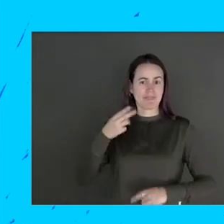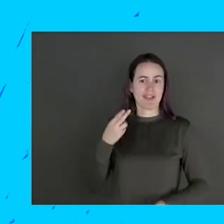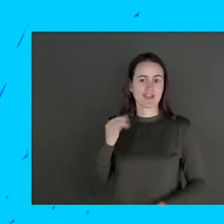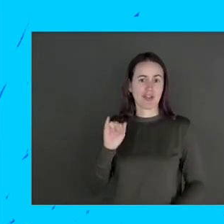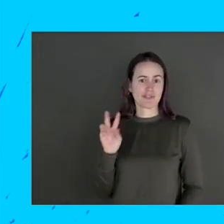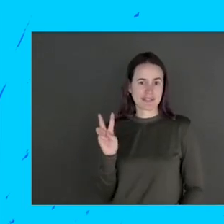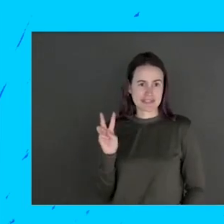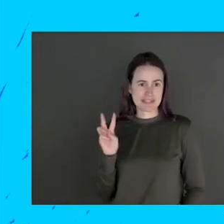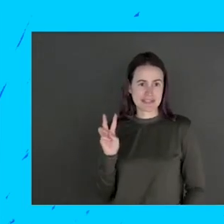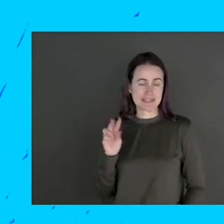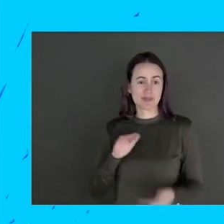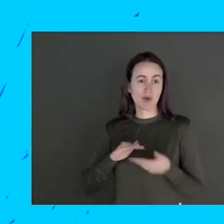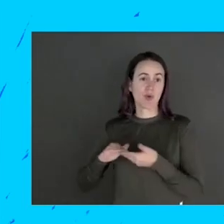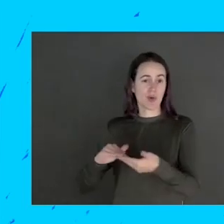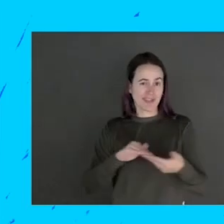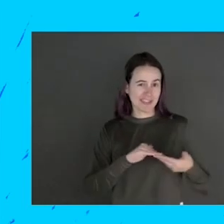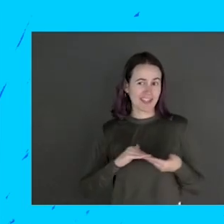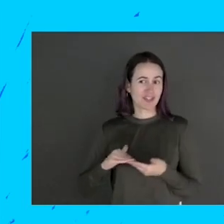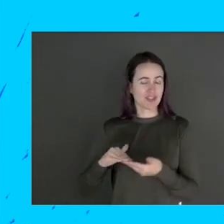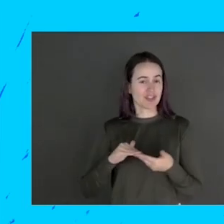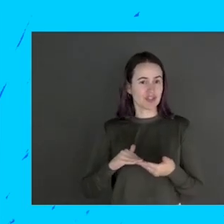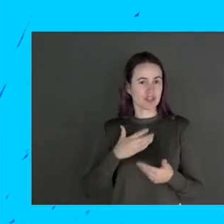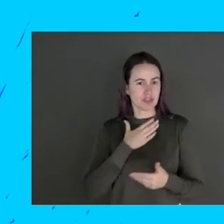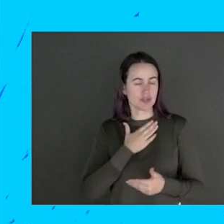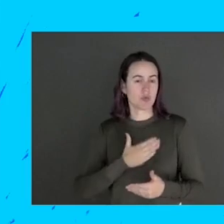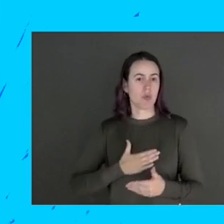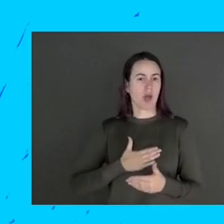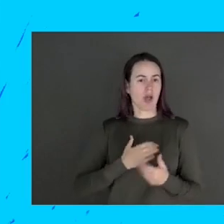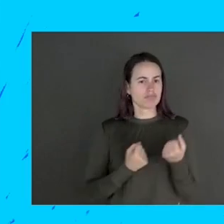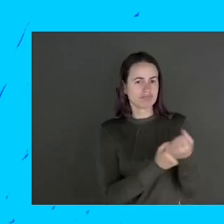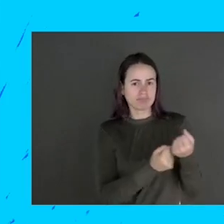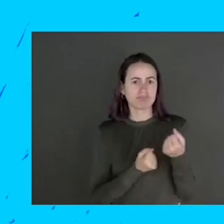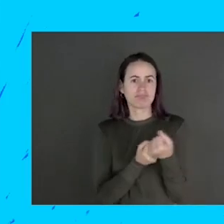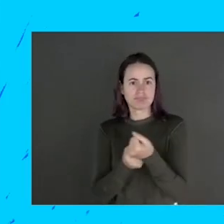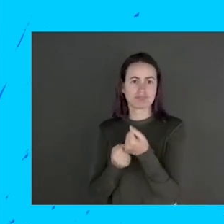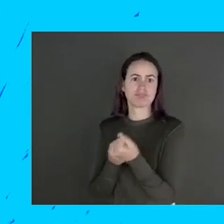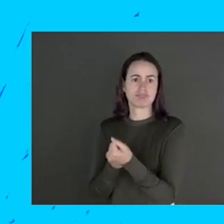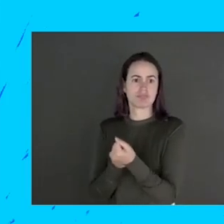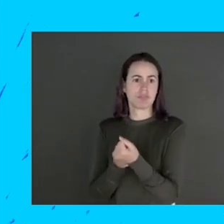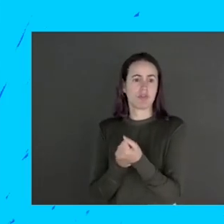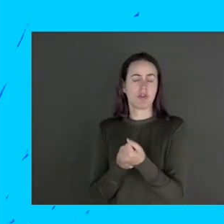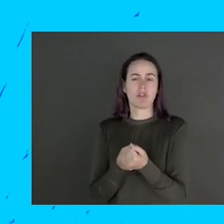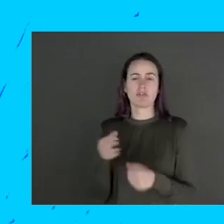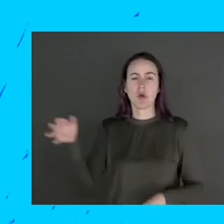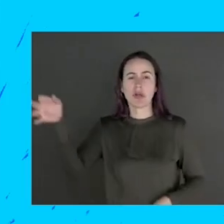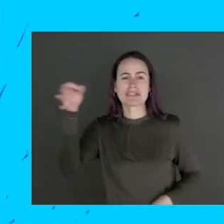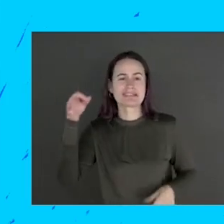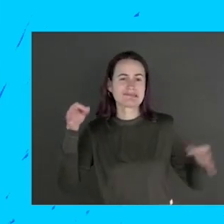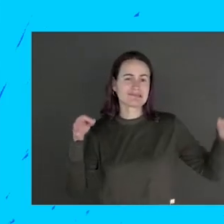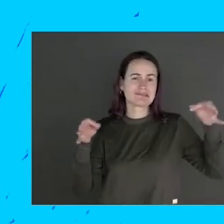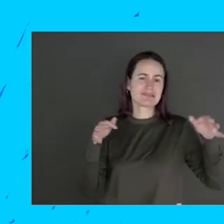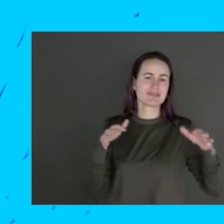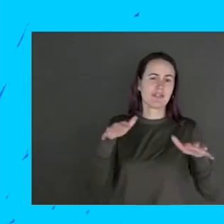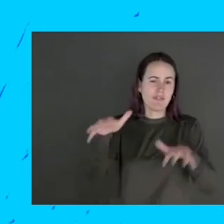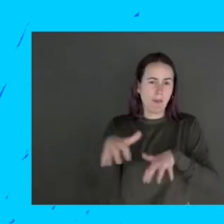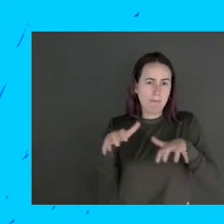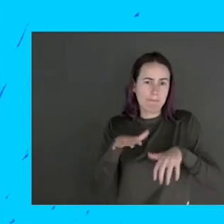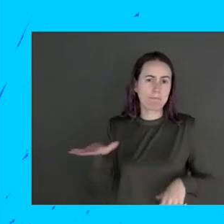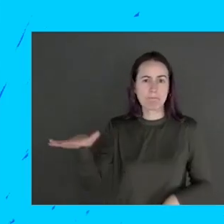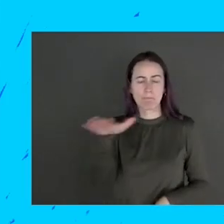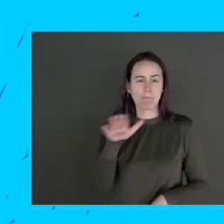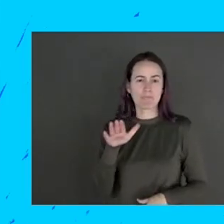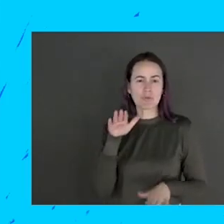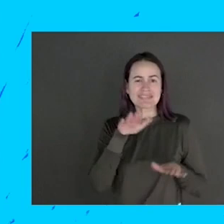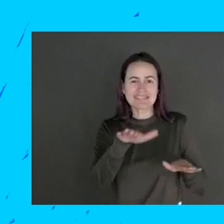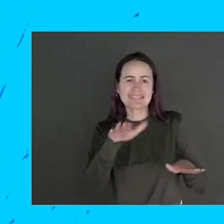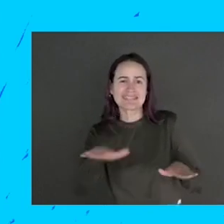organizations like Chieza have holistic supports in place to reach to girls at greatest risk and challenges the inequalities that allows human